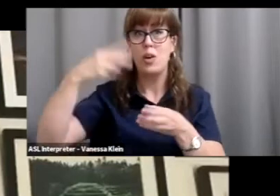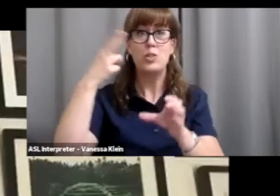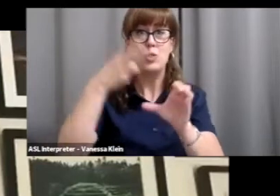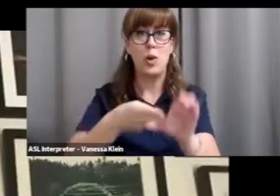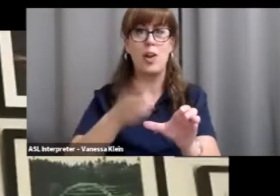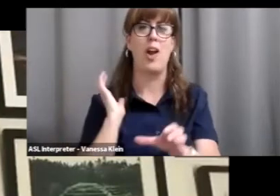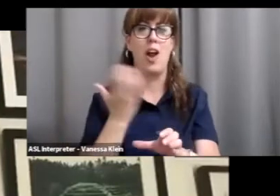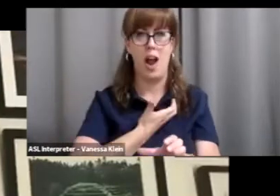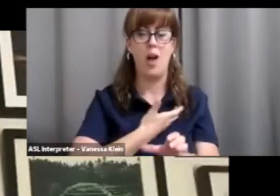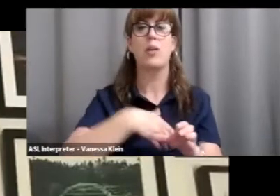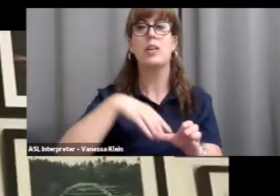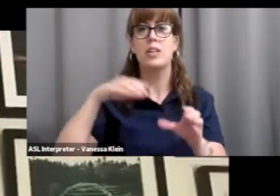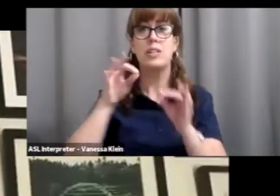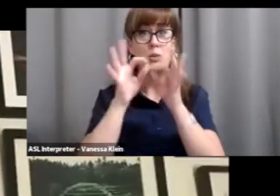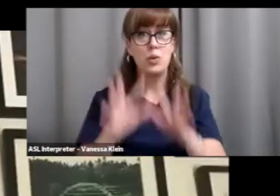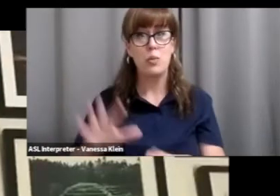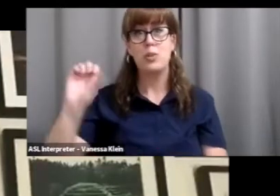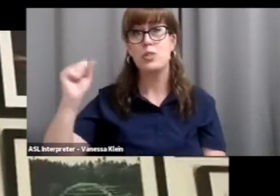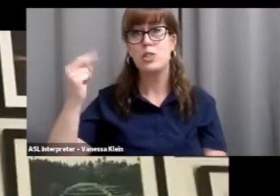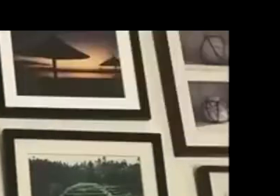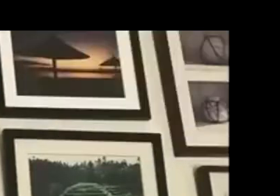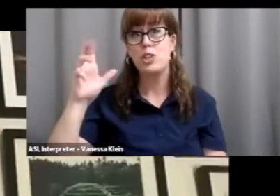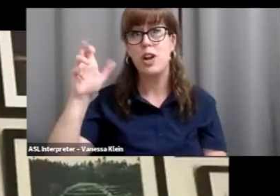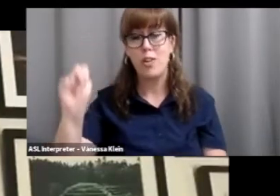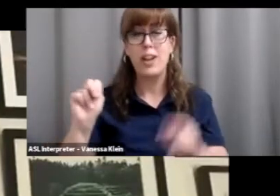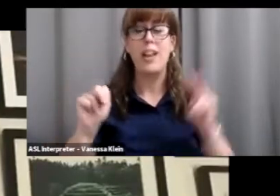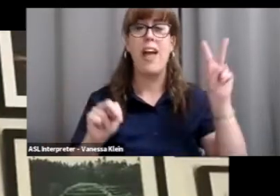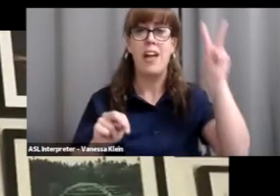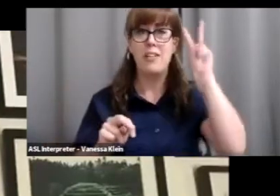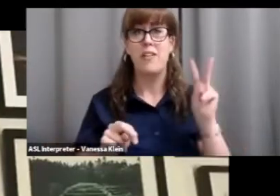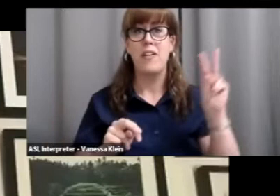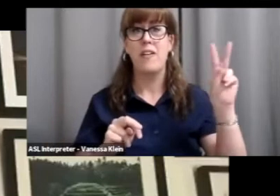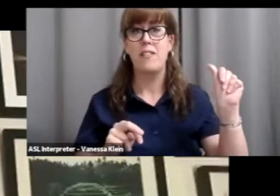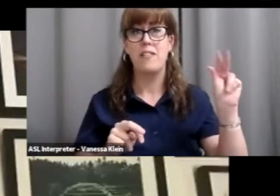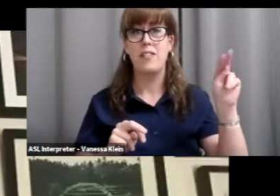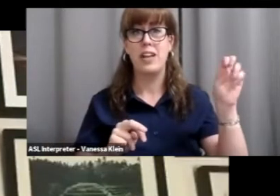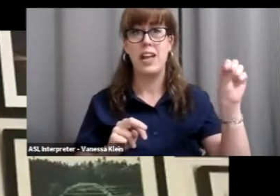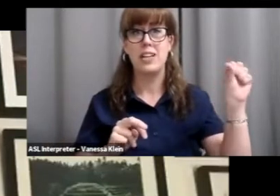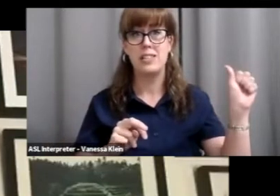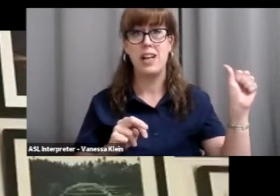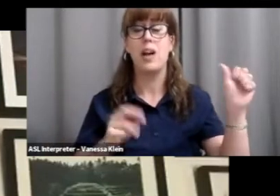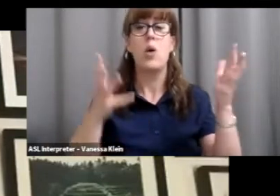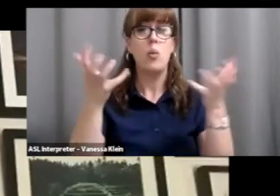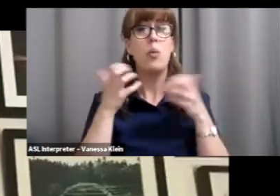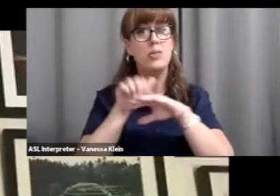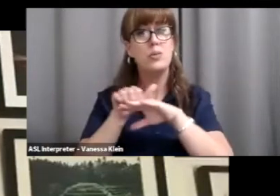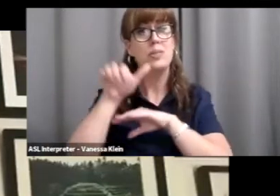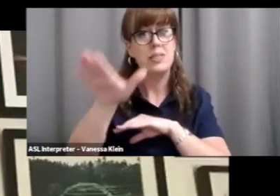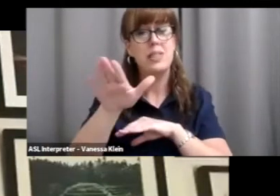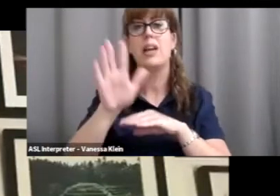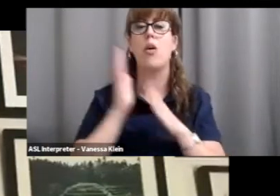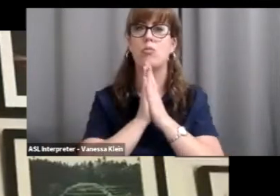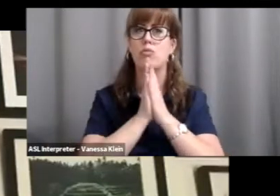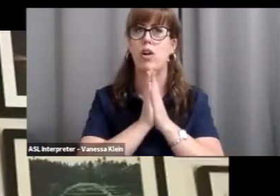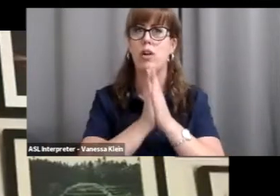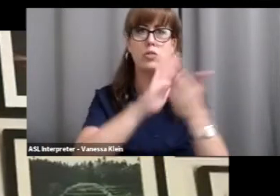ASL interpreters, Sharon Pierre-Louis and Vanessa Klein. We want to send our prayers to all of the people and communities in India